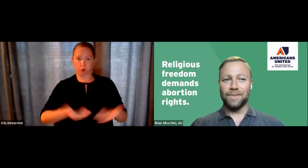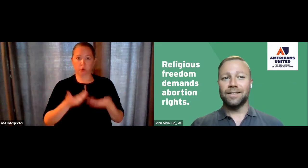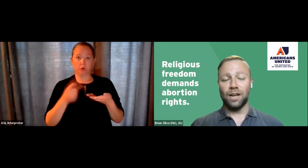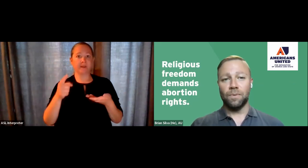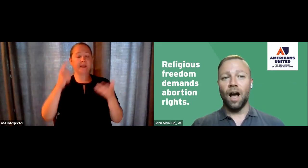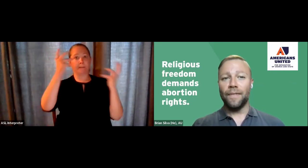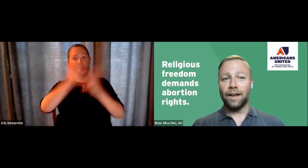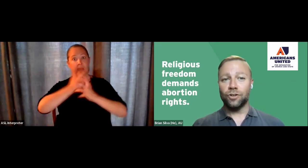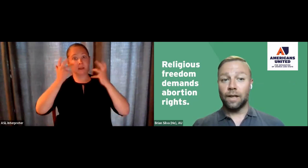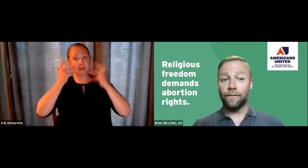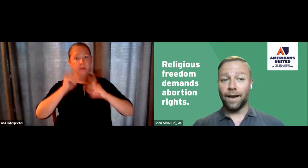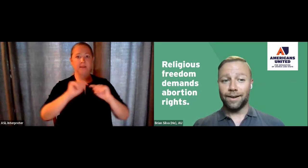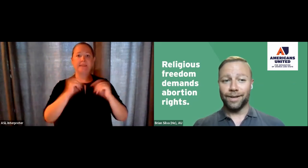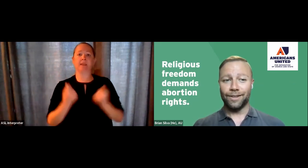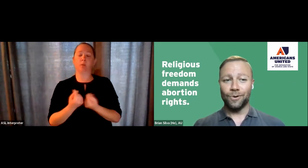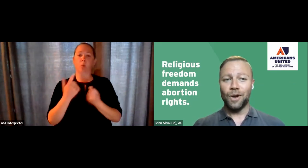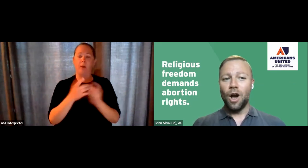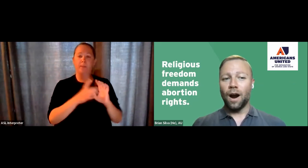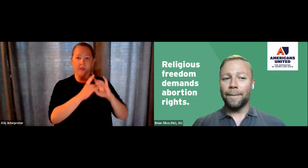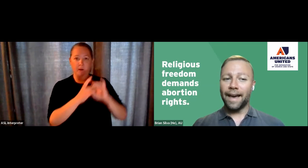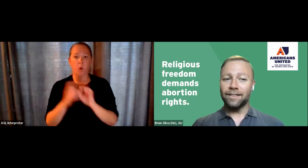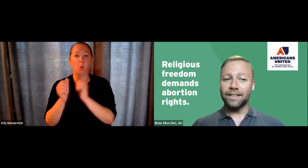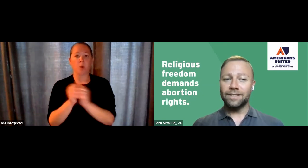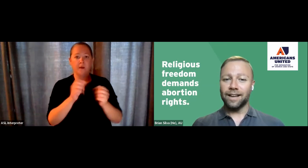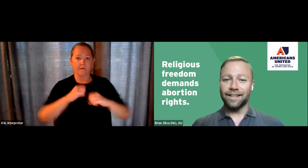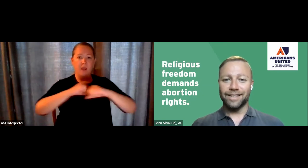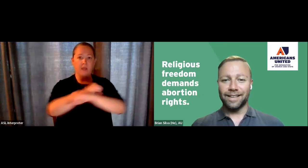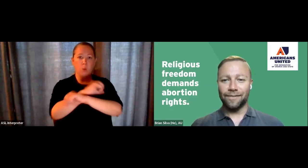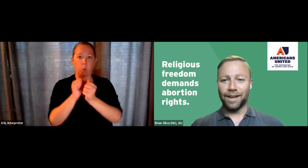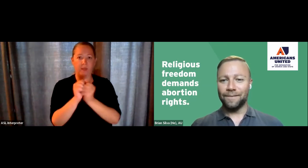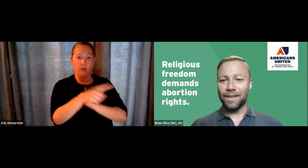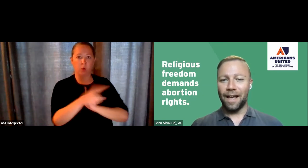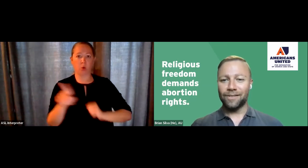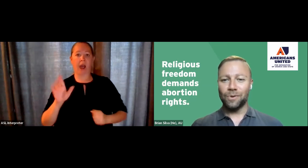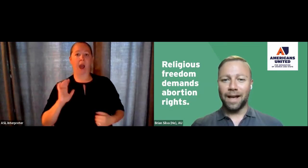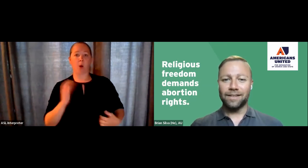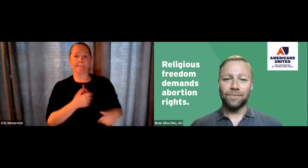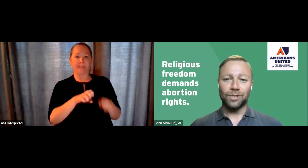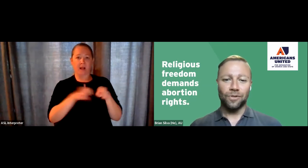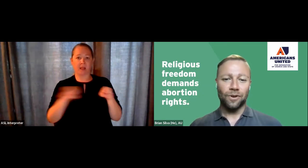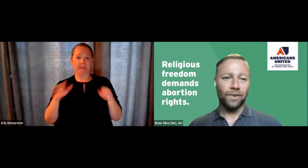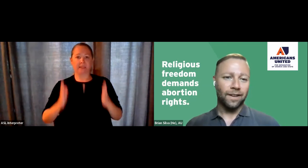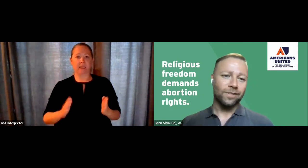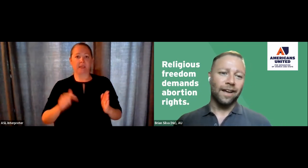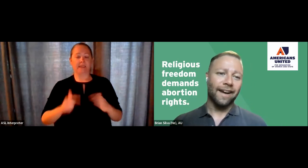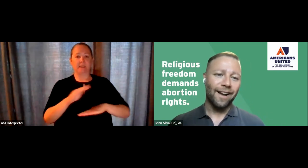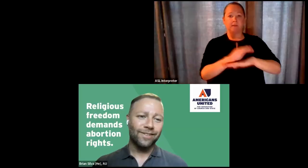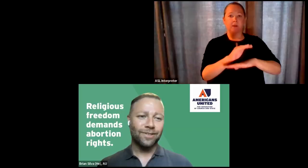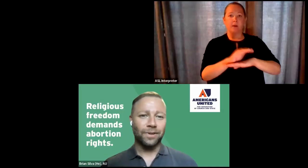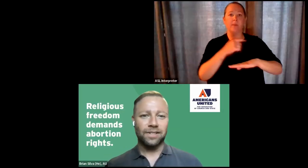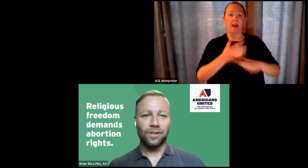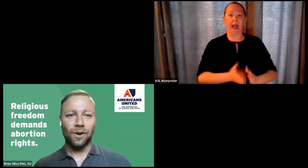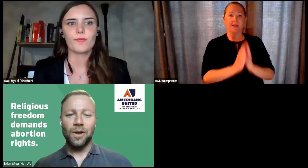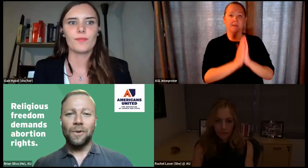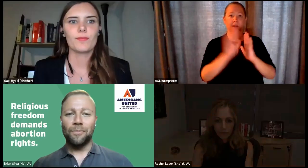amazing team that is going to be on that journey fighting with you, our panelists this evening. So we'll ask them to turn their videos on now